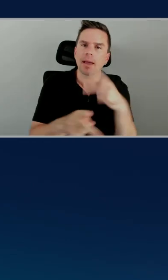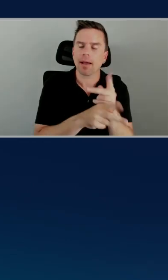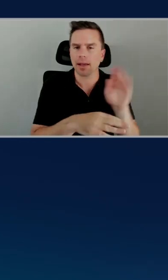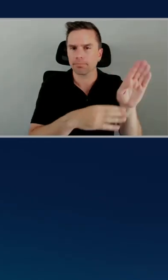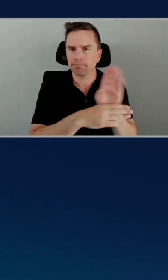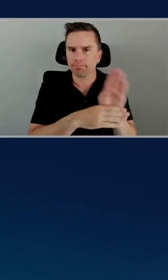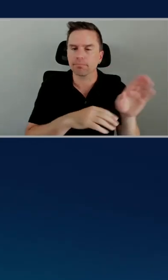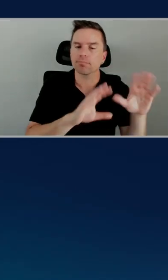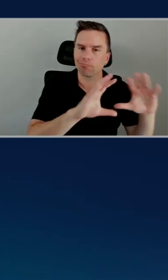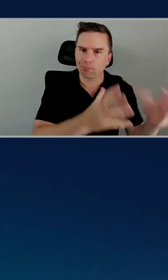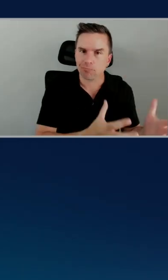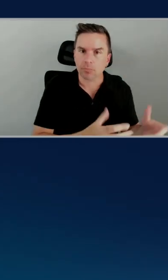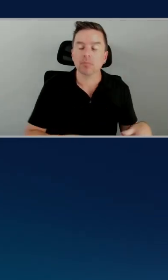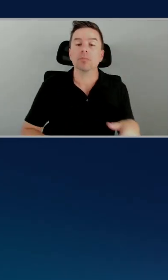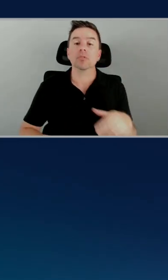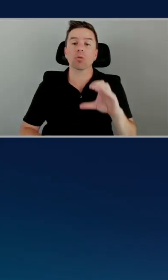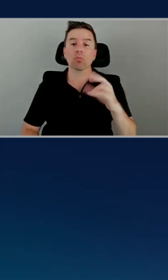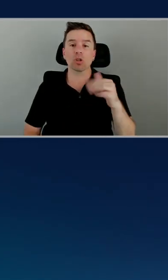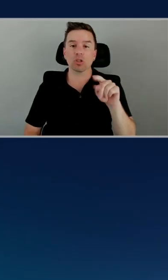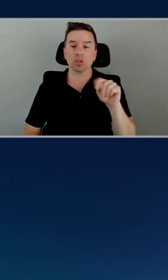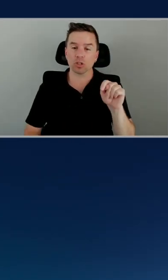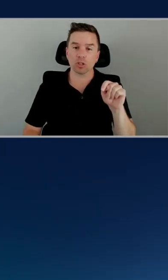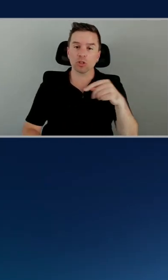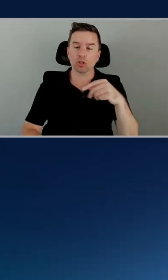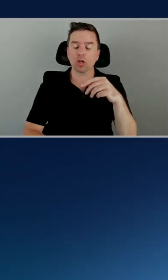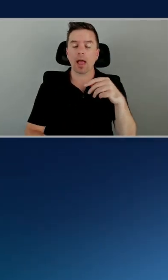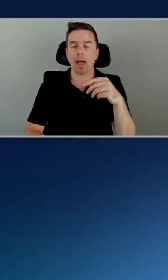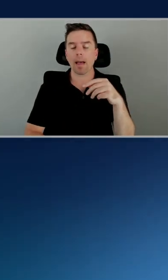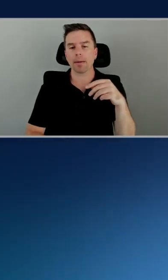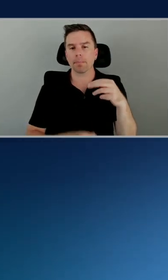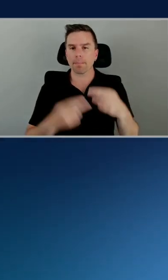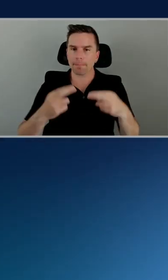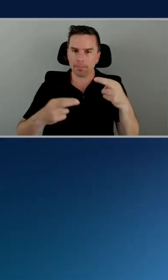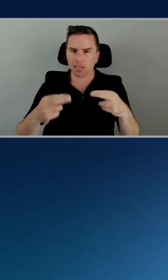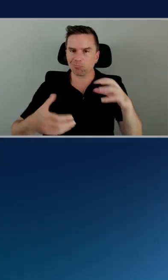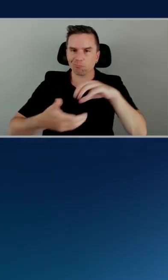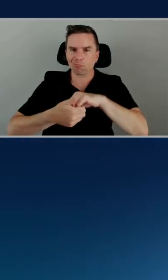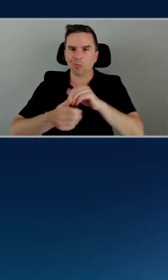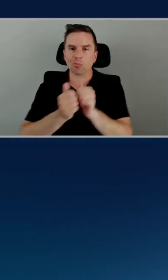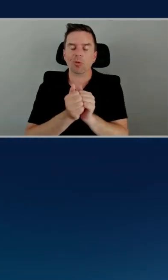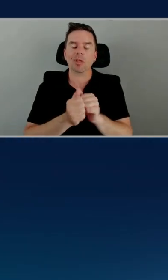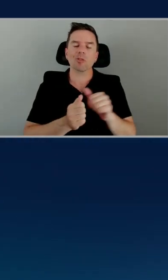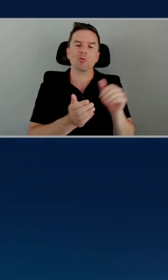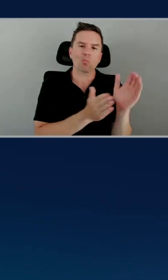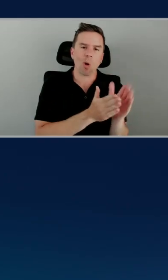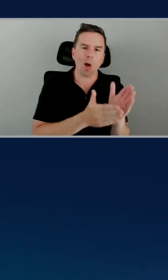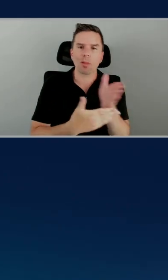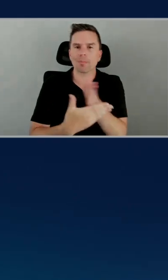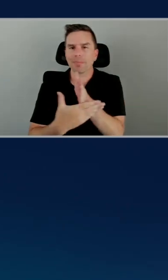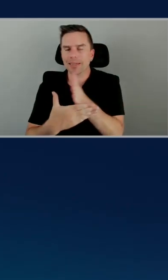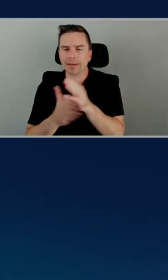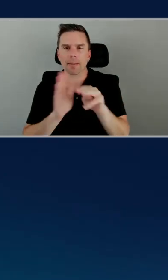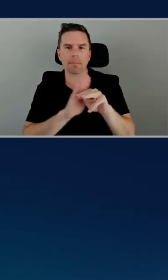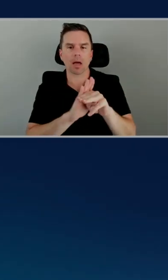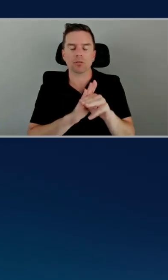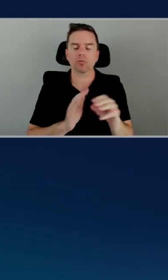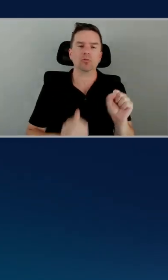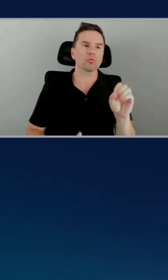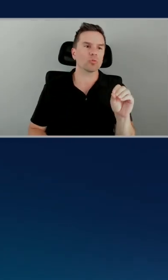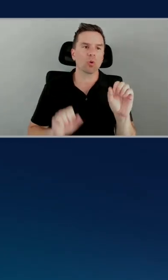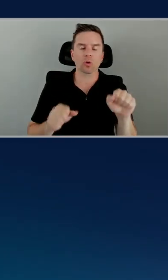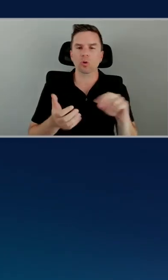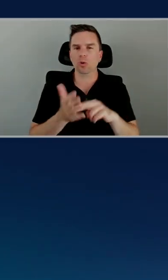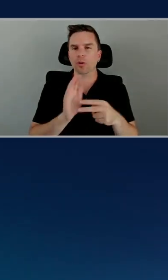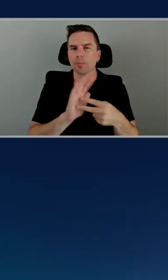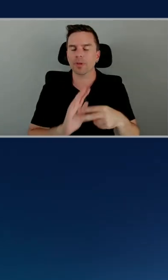those chatbots which are powered with smaller to medium-sized medium-sized models. So what it means is anywhere from 3 billion, 8 billion,